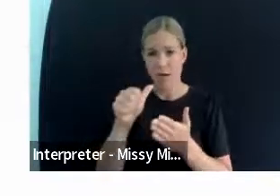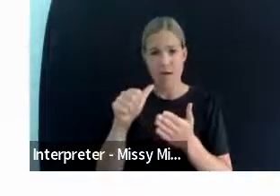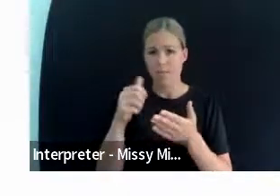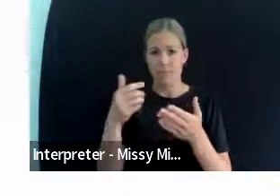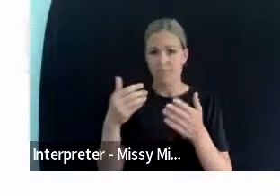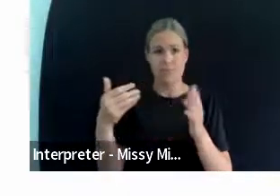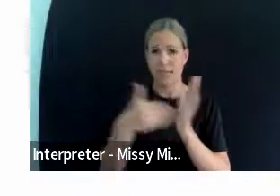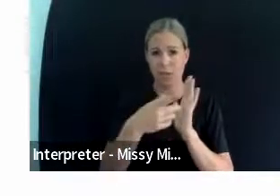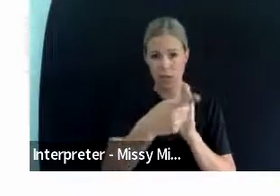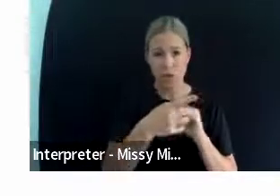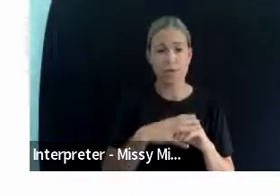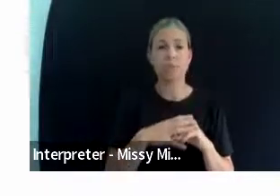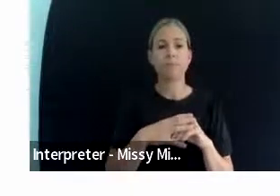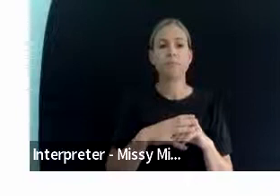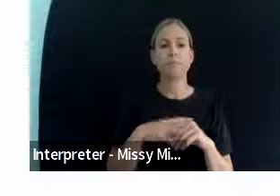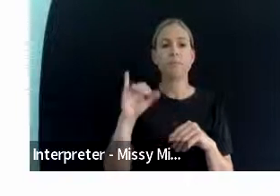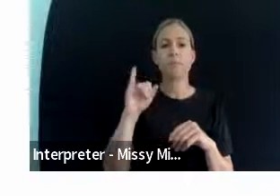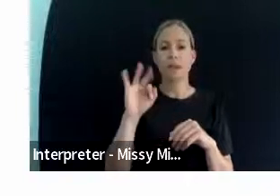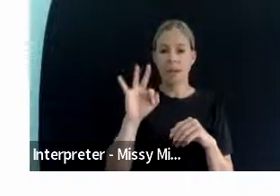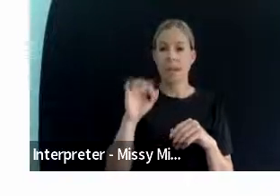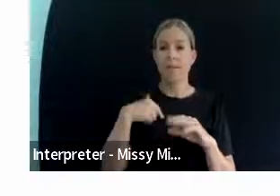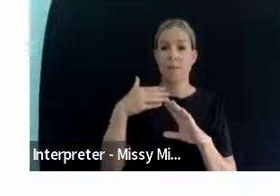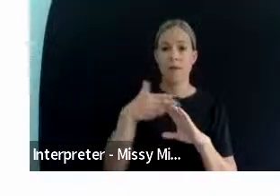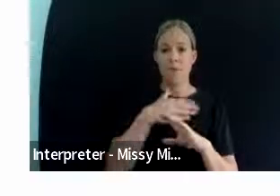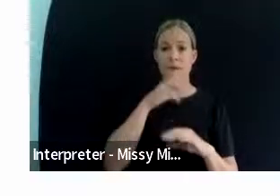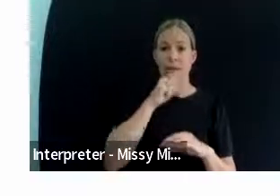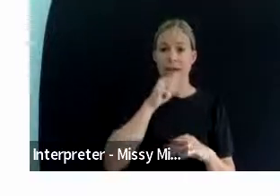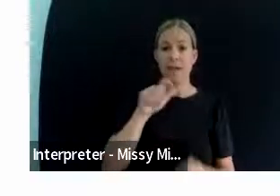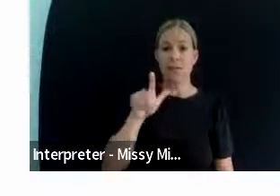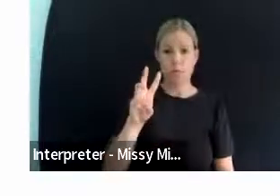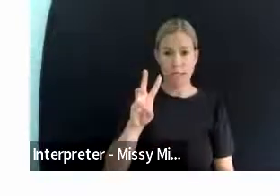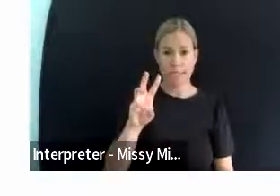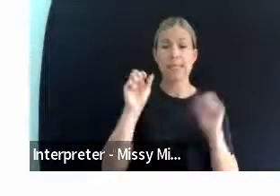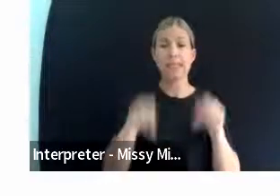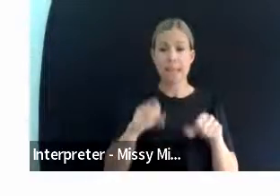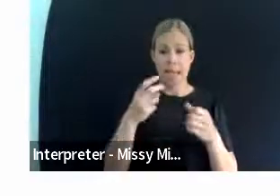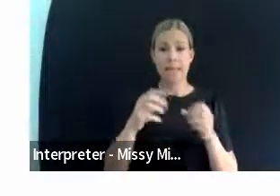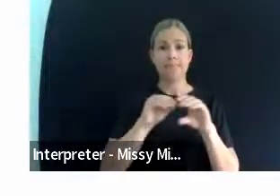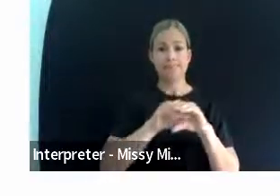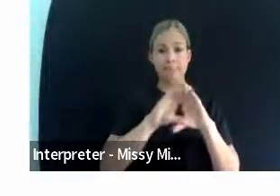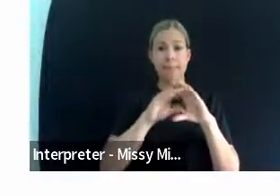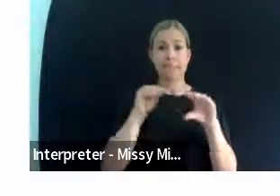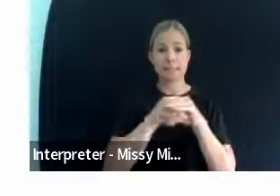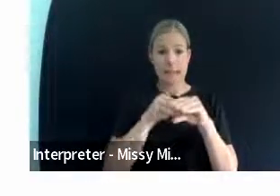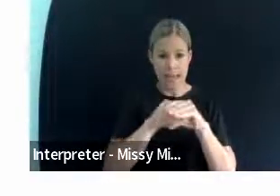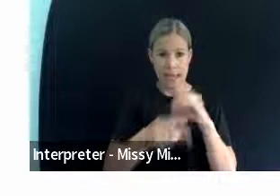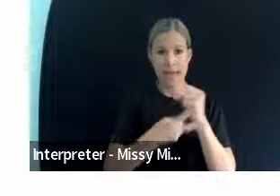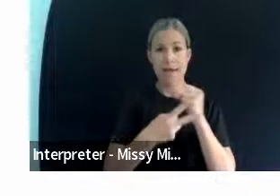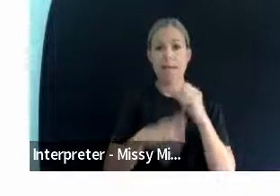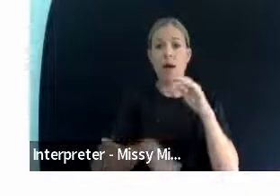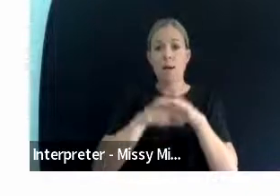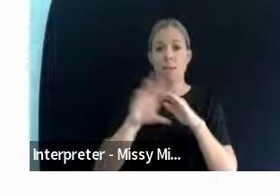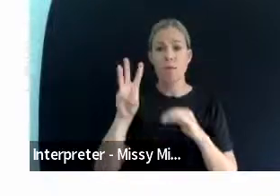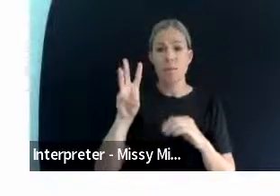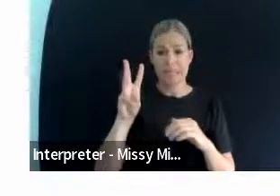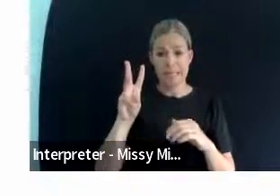of 26 can save up to $16,000 per year for qualified disability expenses through an ABLE